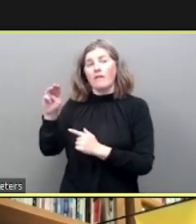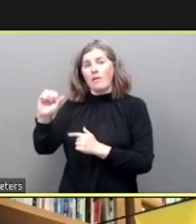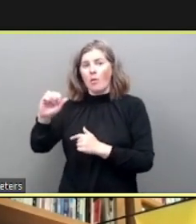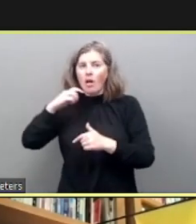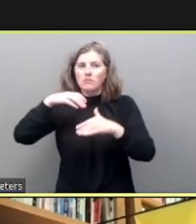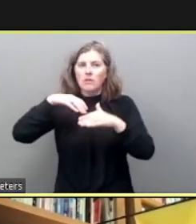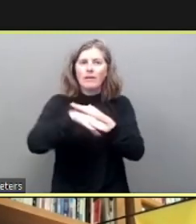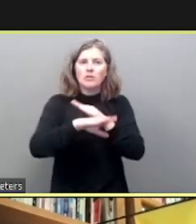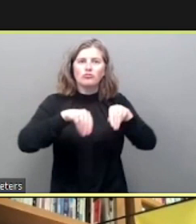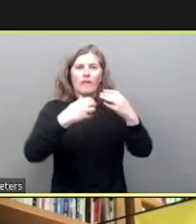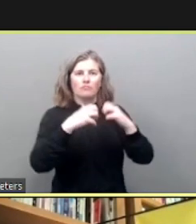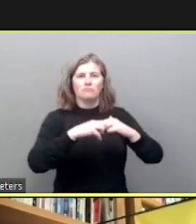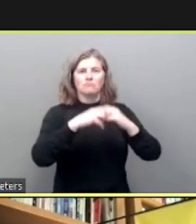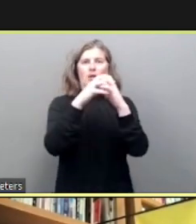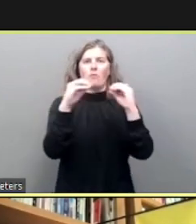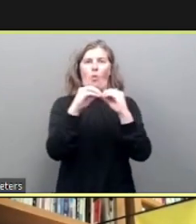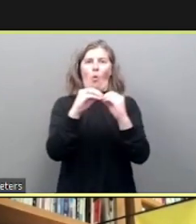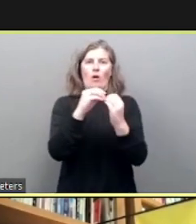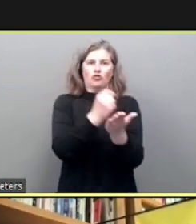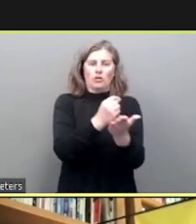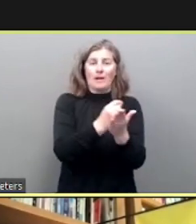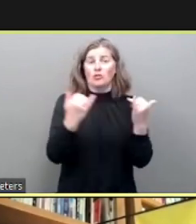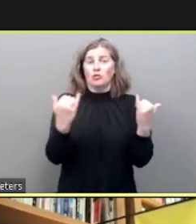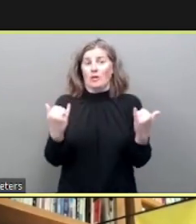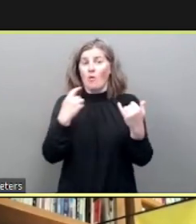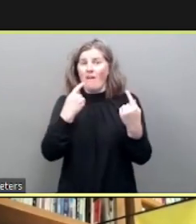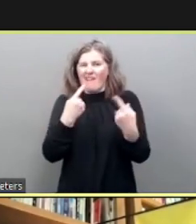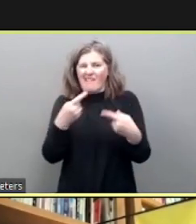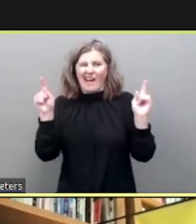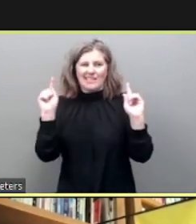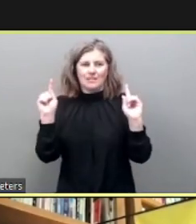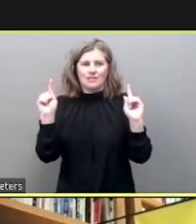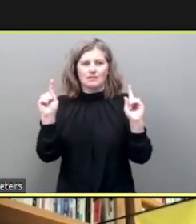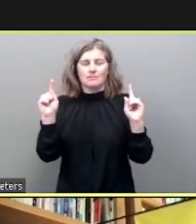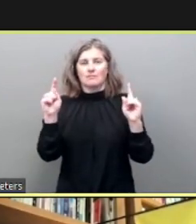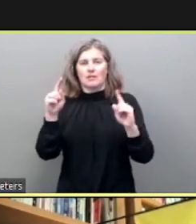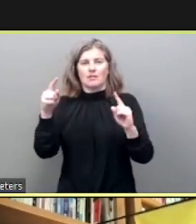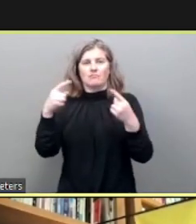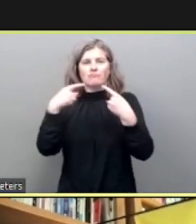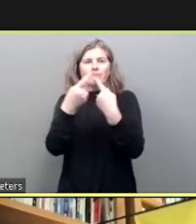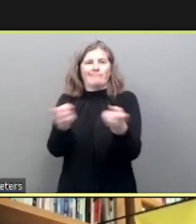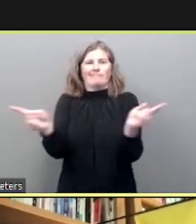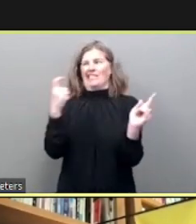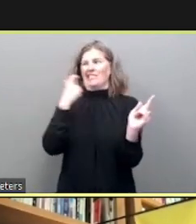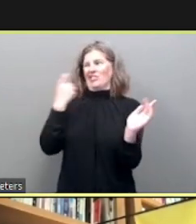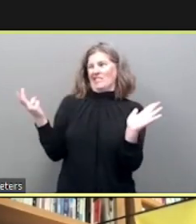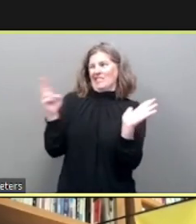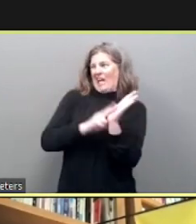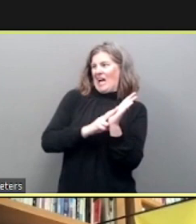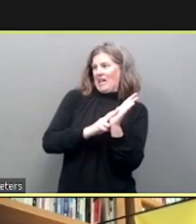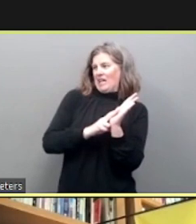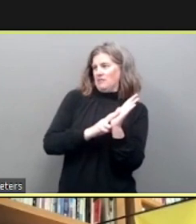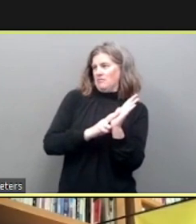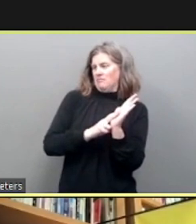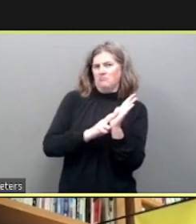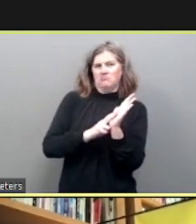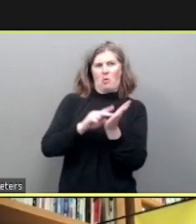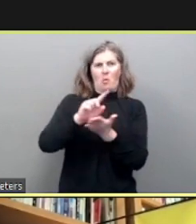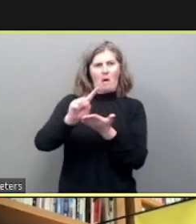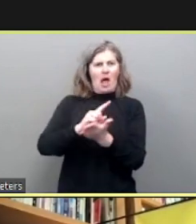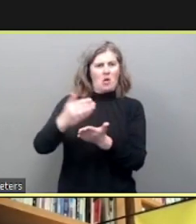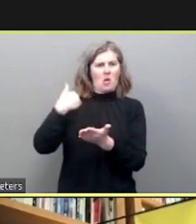monoclonal antibodies, and now today we're announcing by way of a public health order that I signed, about an hour